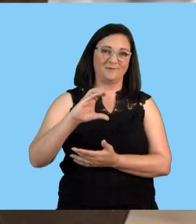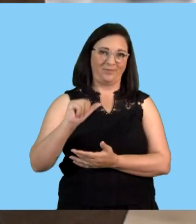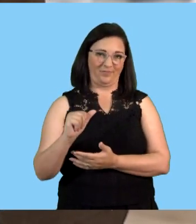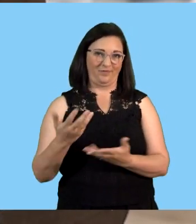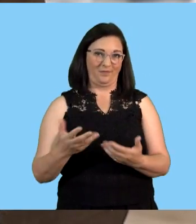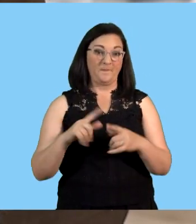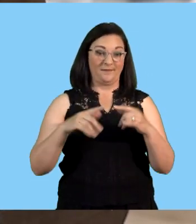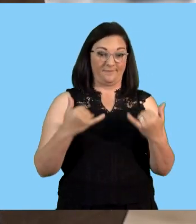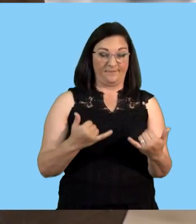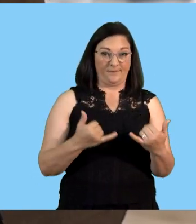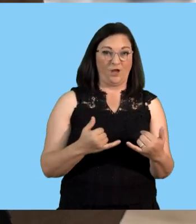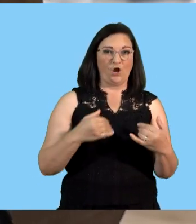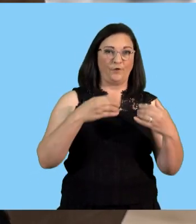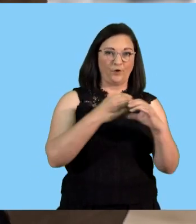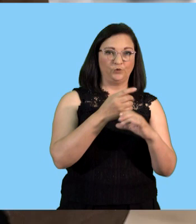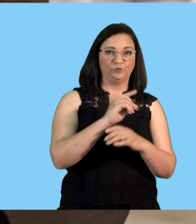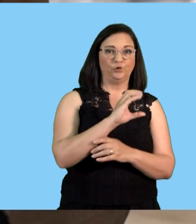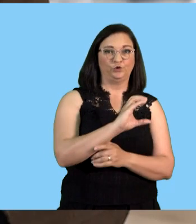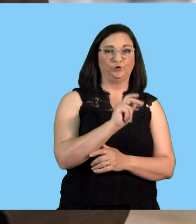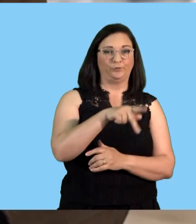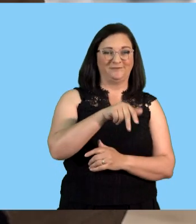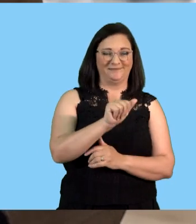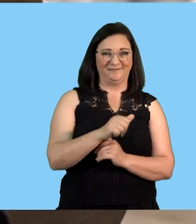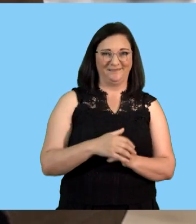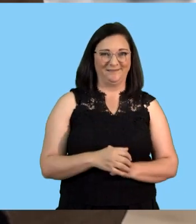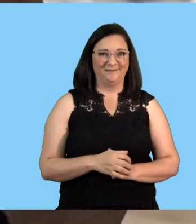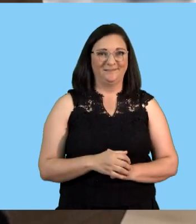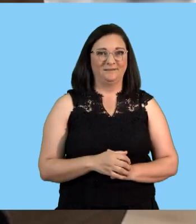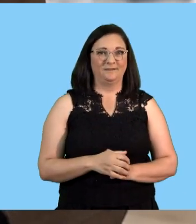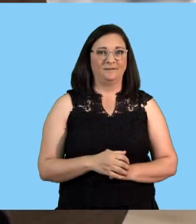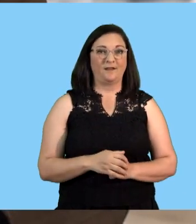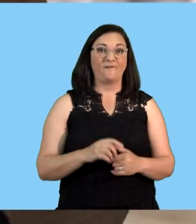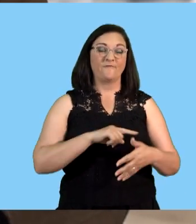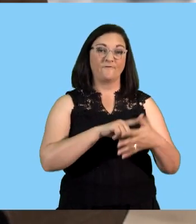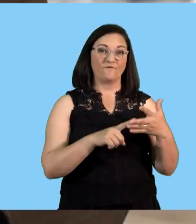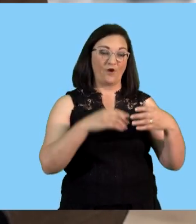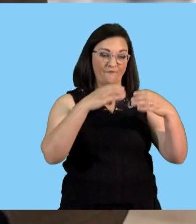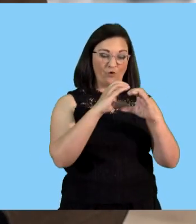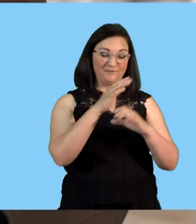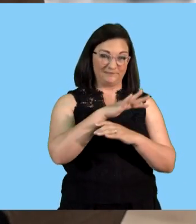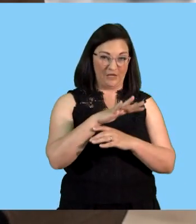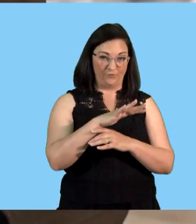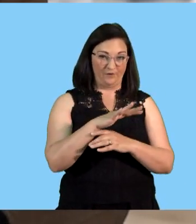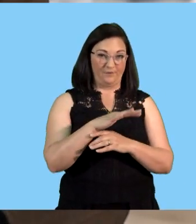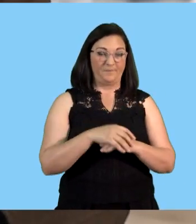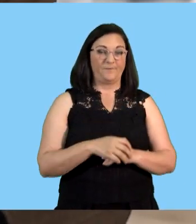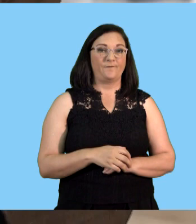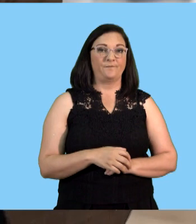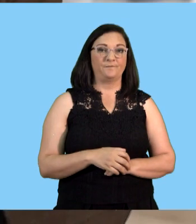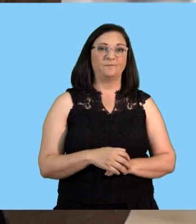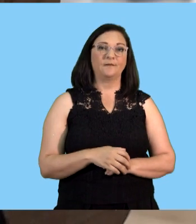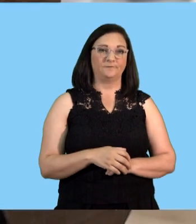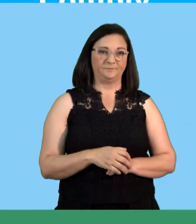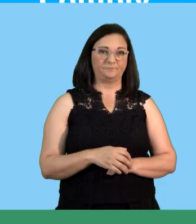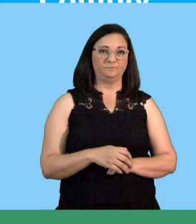the NCA. So right now we'll be looking at the Consumer Protection Act. We will look at the 5 focus areas as well